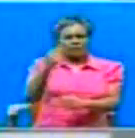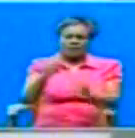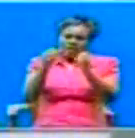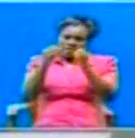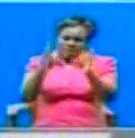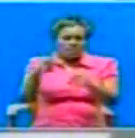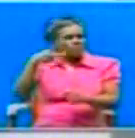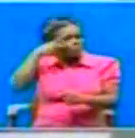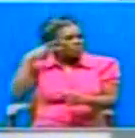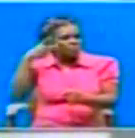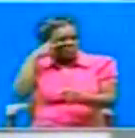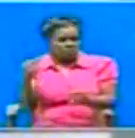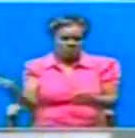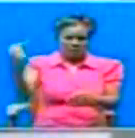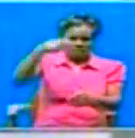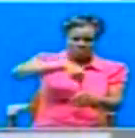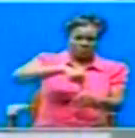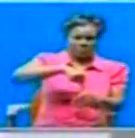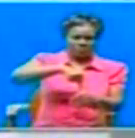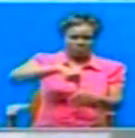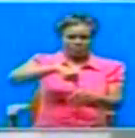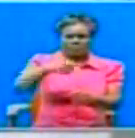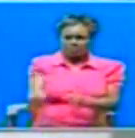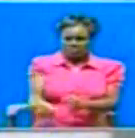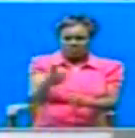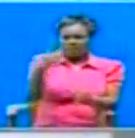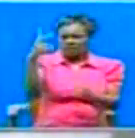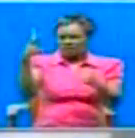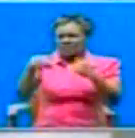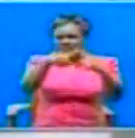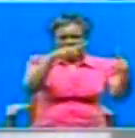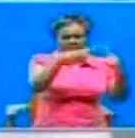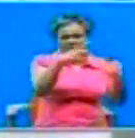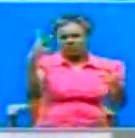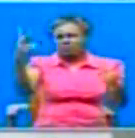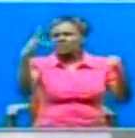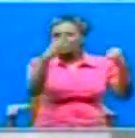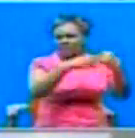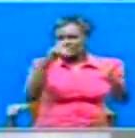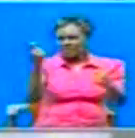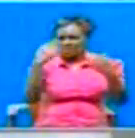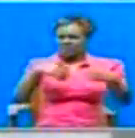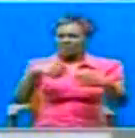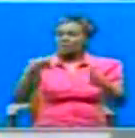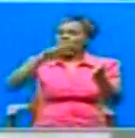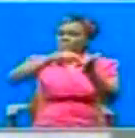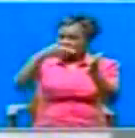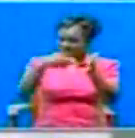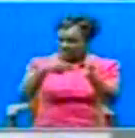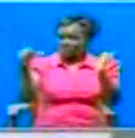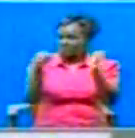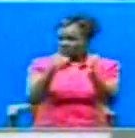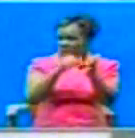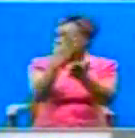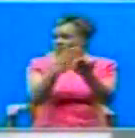the terrorists can come in execute 28 Kenyans and go back it means there's something a Miss in